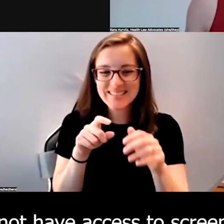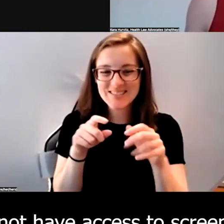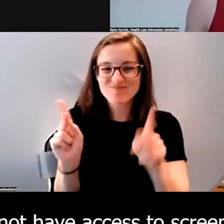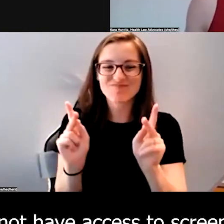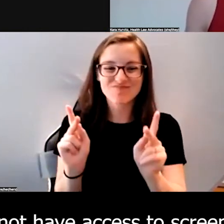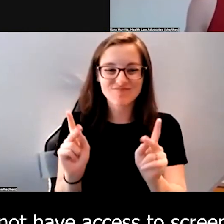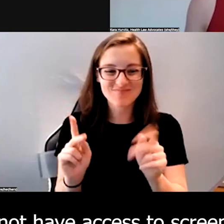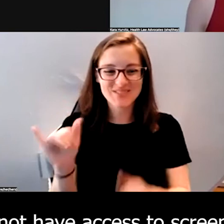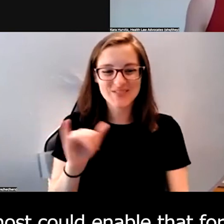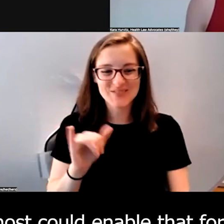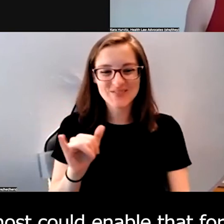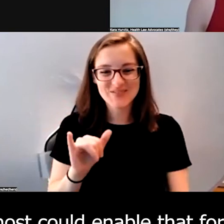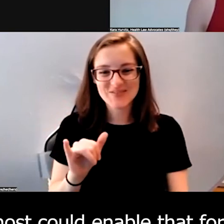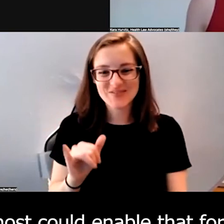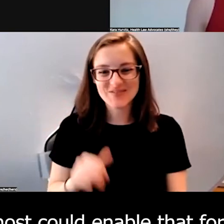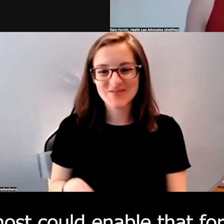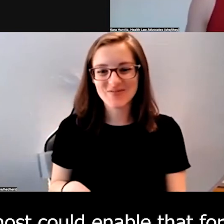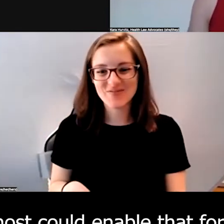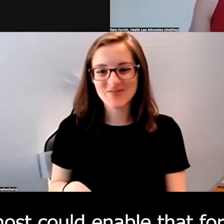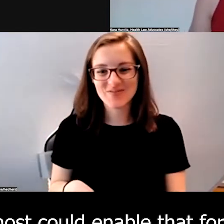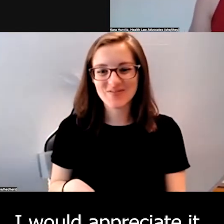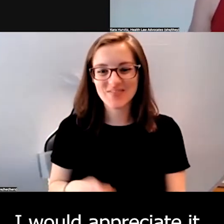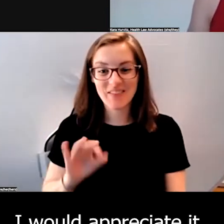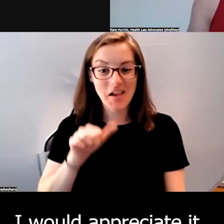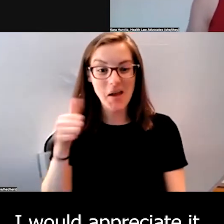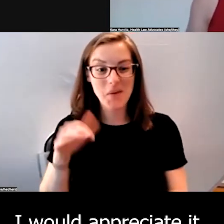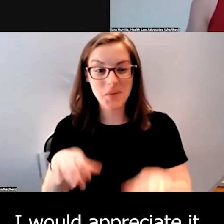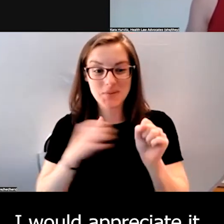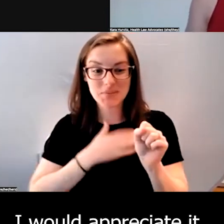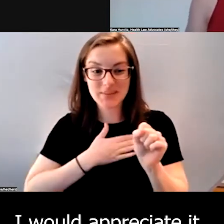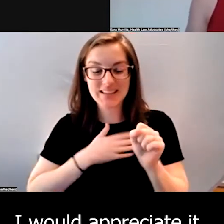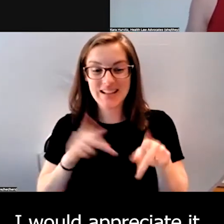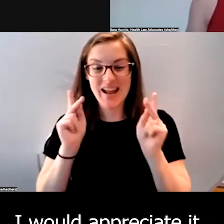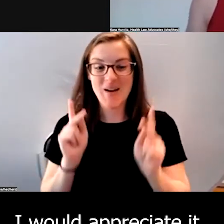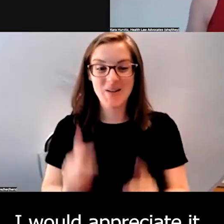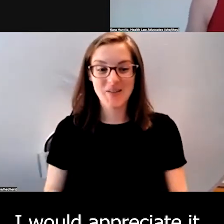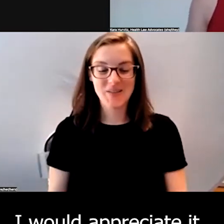to screen sharing. If a host could enable that for me, I would appreciate it.